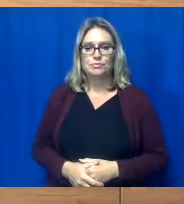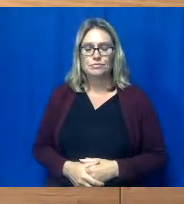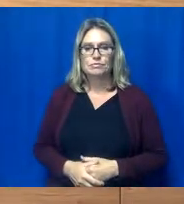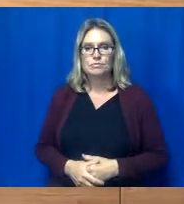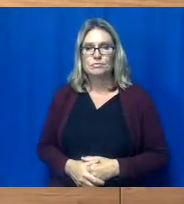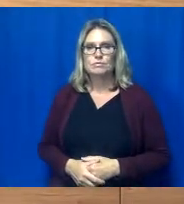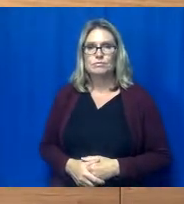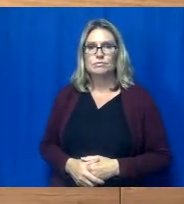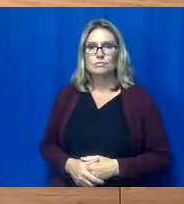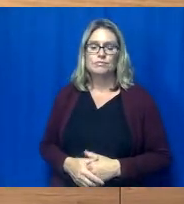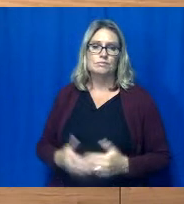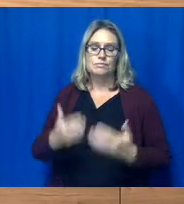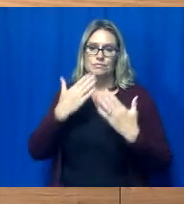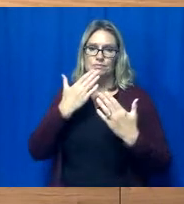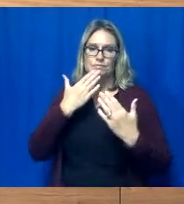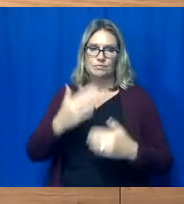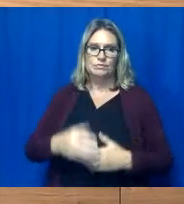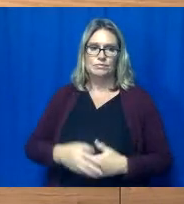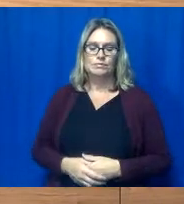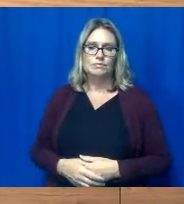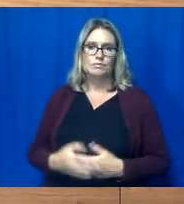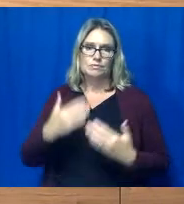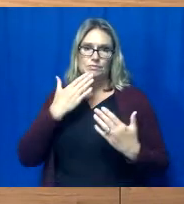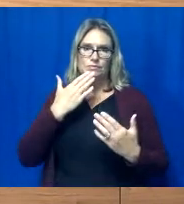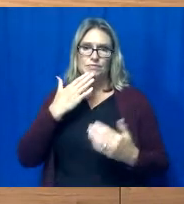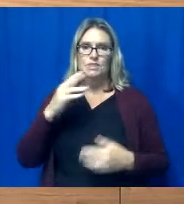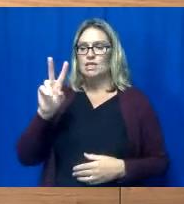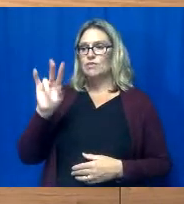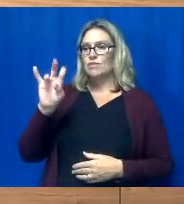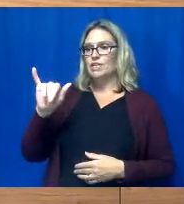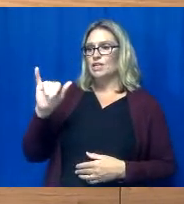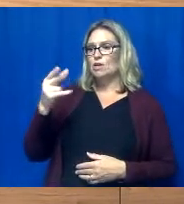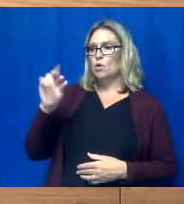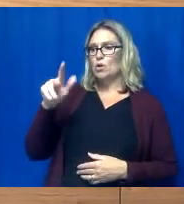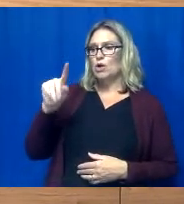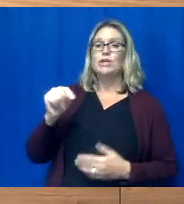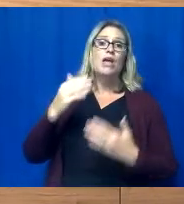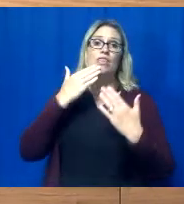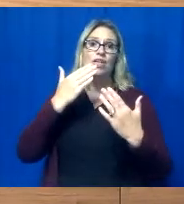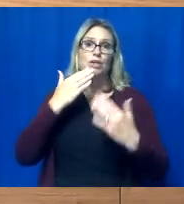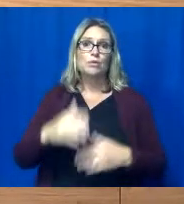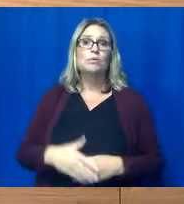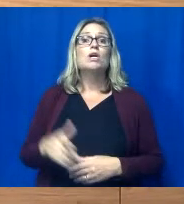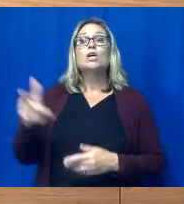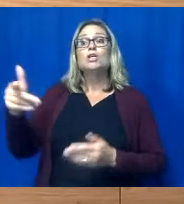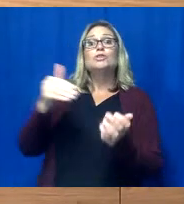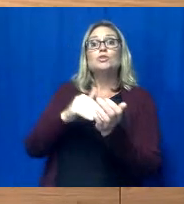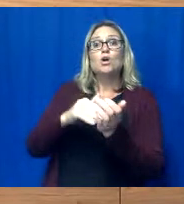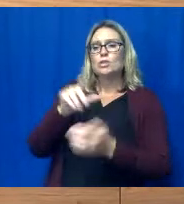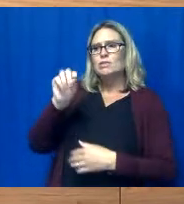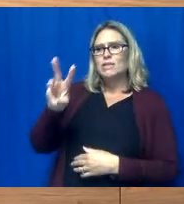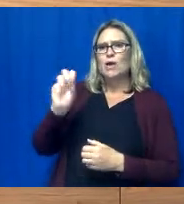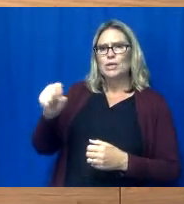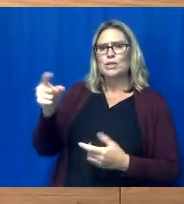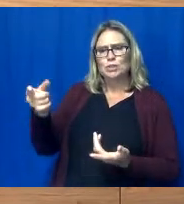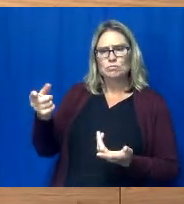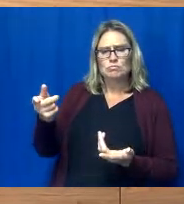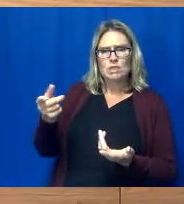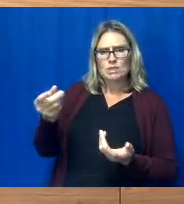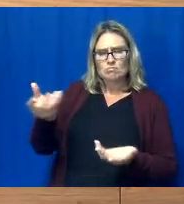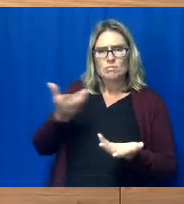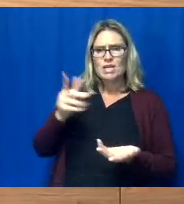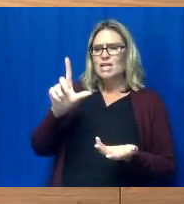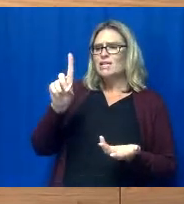you. Thank you. Vicky Horgard, CHCO. Thank you, Bruce. Dr. Dow, can you speak to how the Delta variant